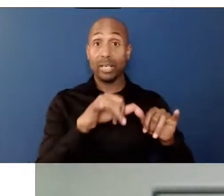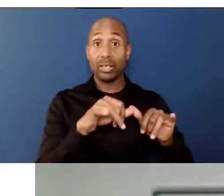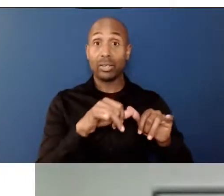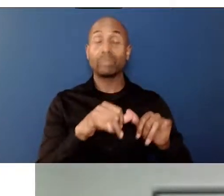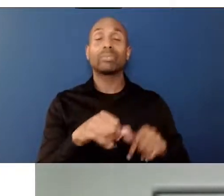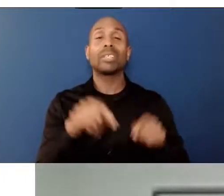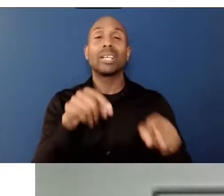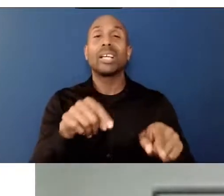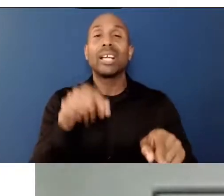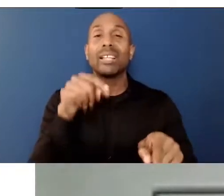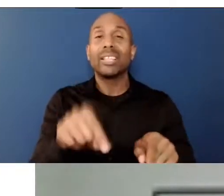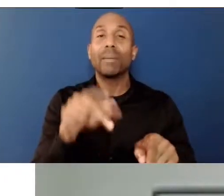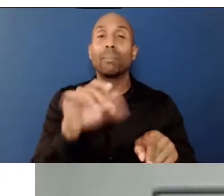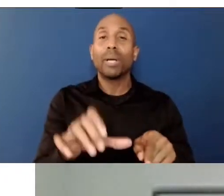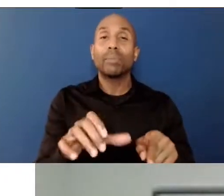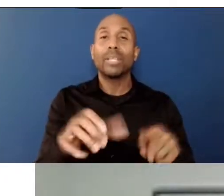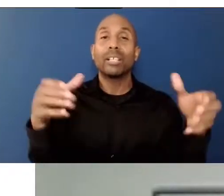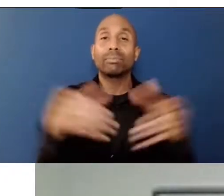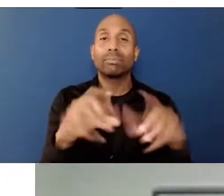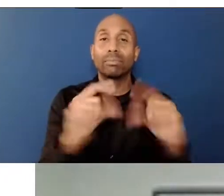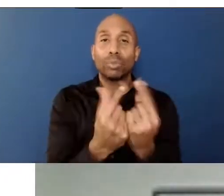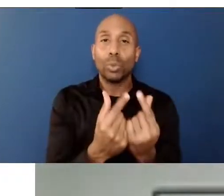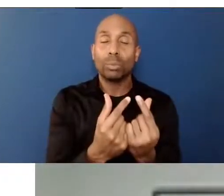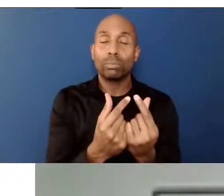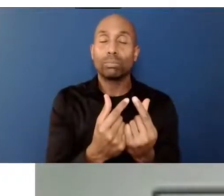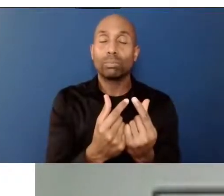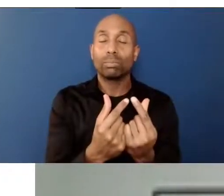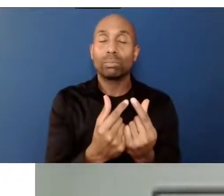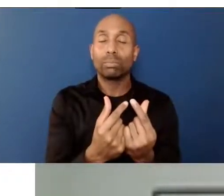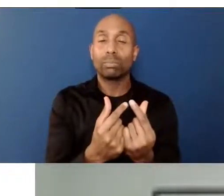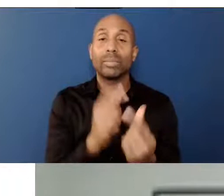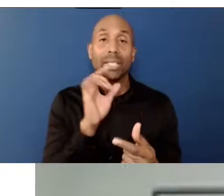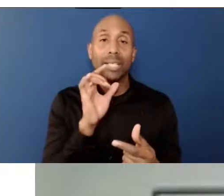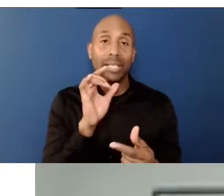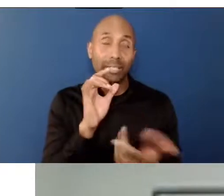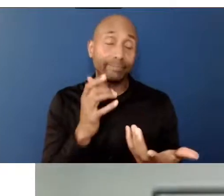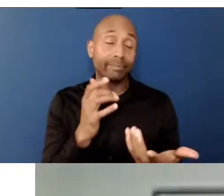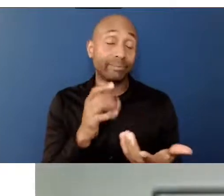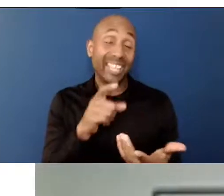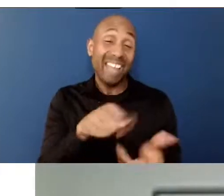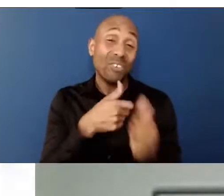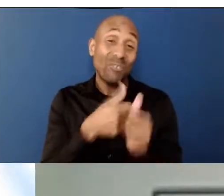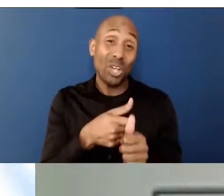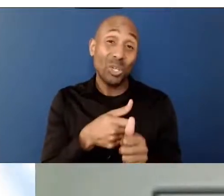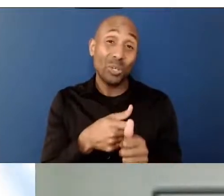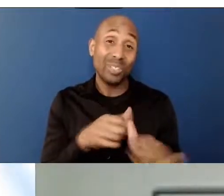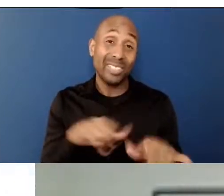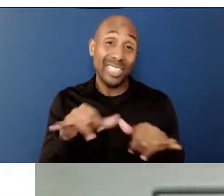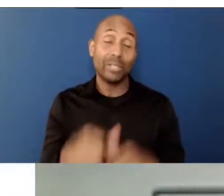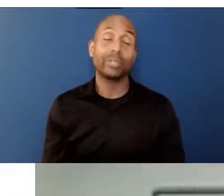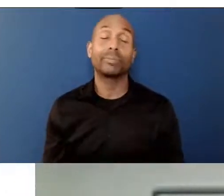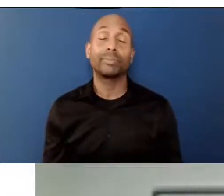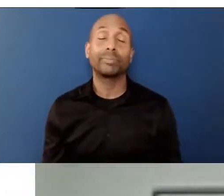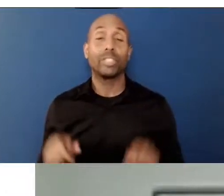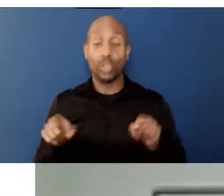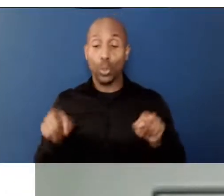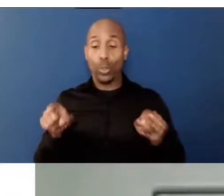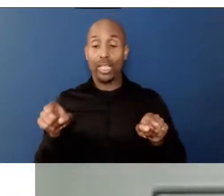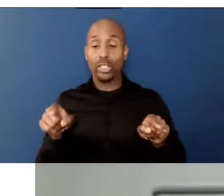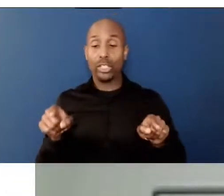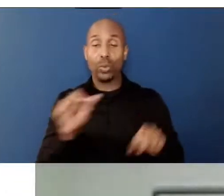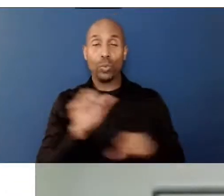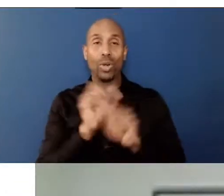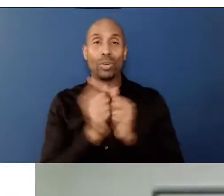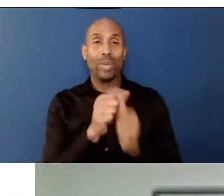to provide support. And a lot of times that can look like developing different resources, so webinars,